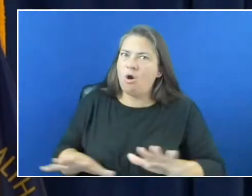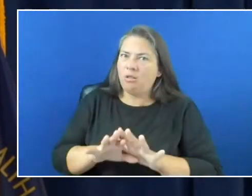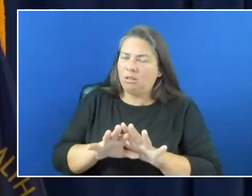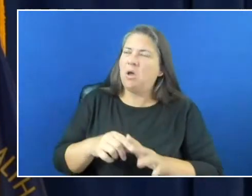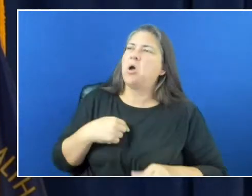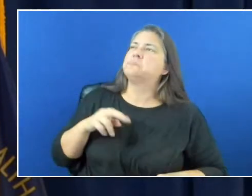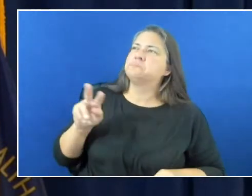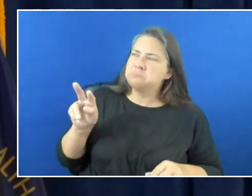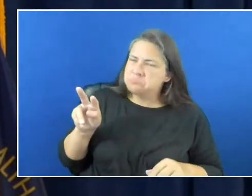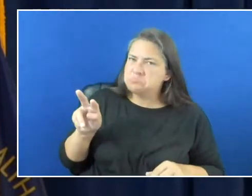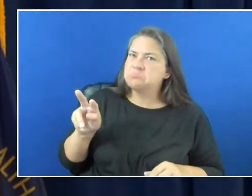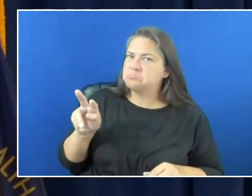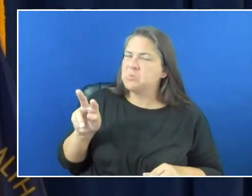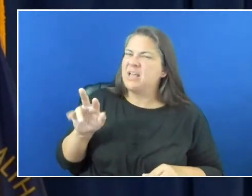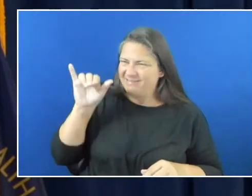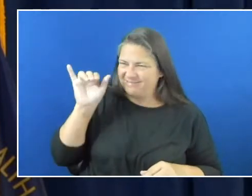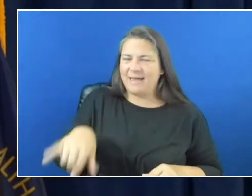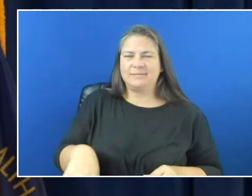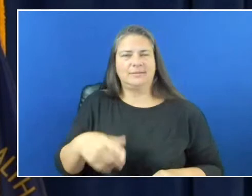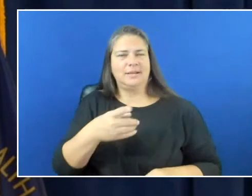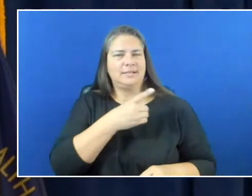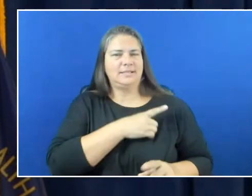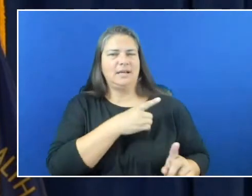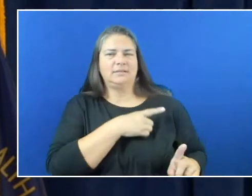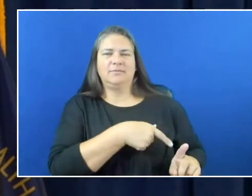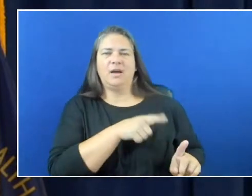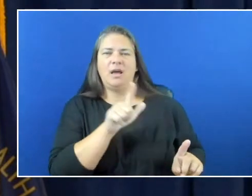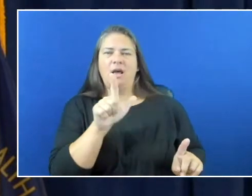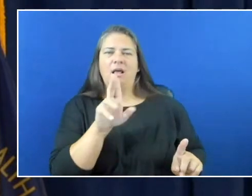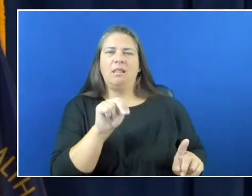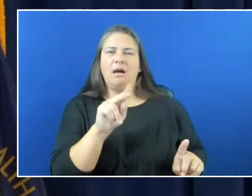when Detective Luntz and well as